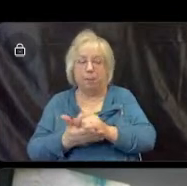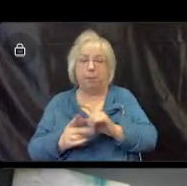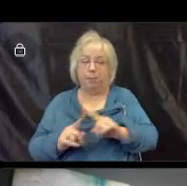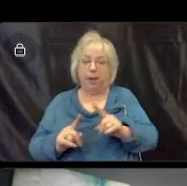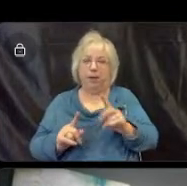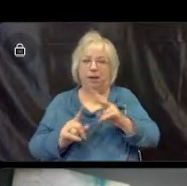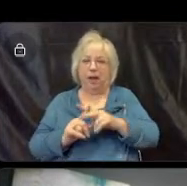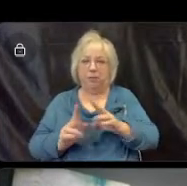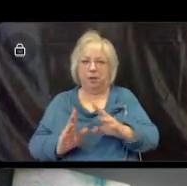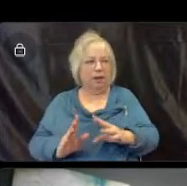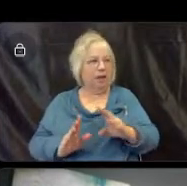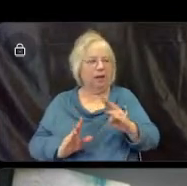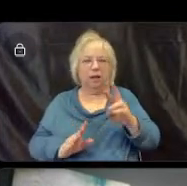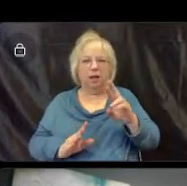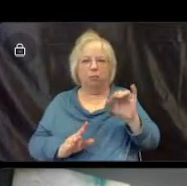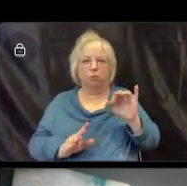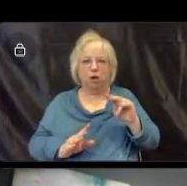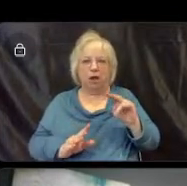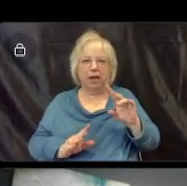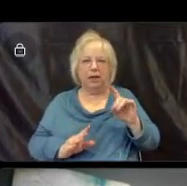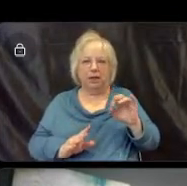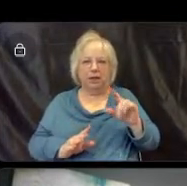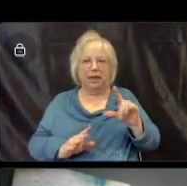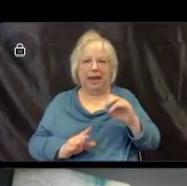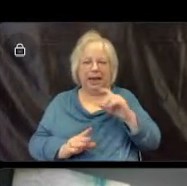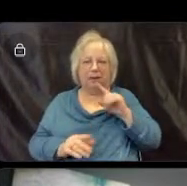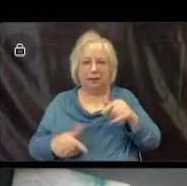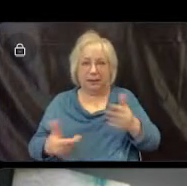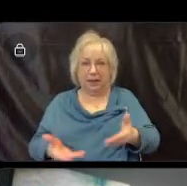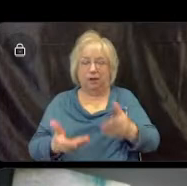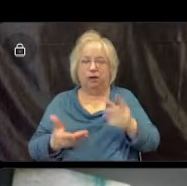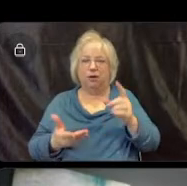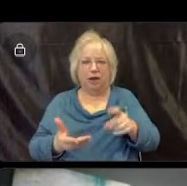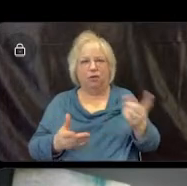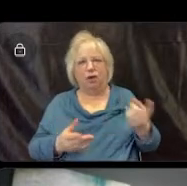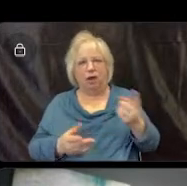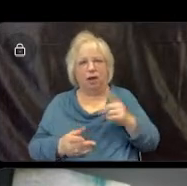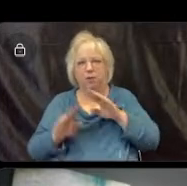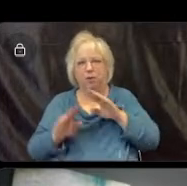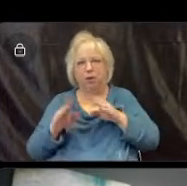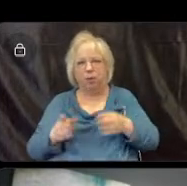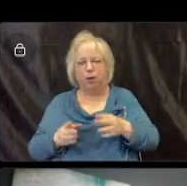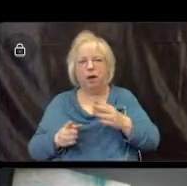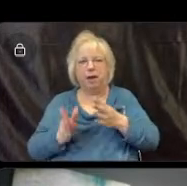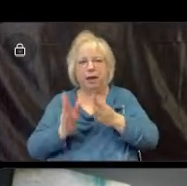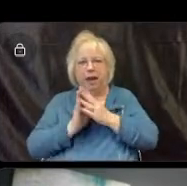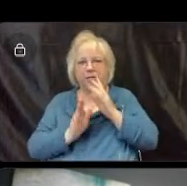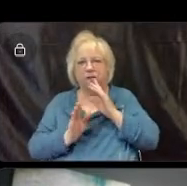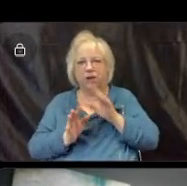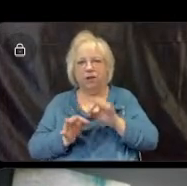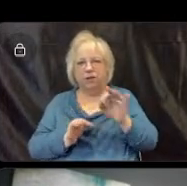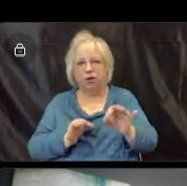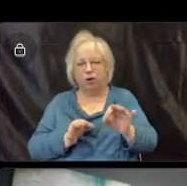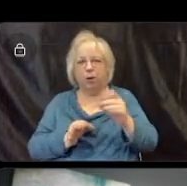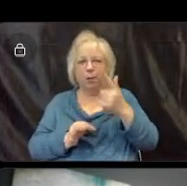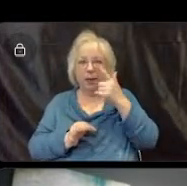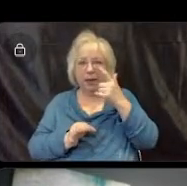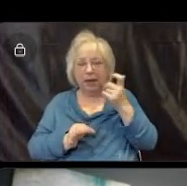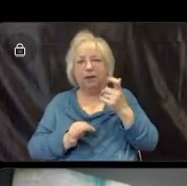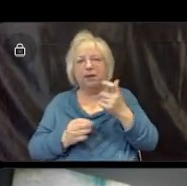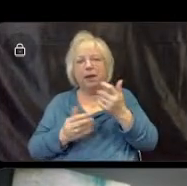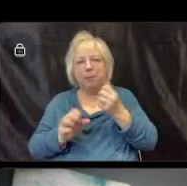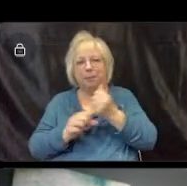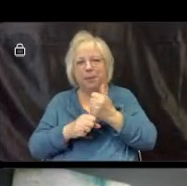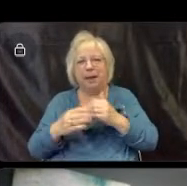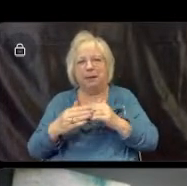applicant, Brian Dale, who is here today, will need to come to the podium and request the deferral based on the fact that it was made less than